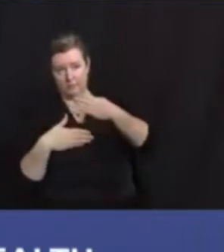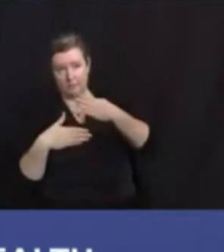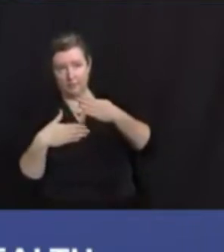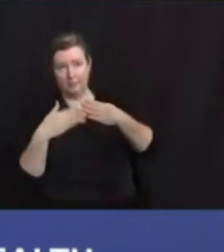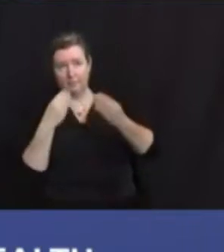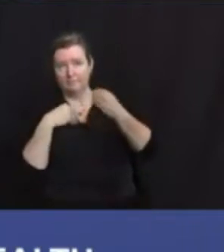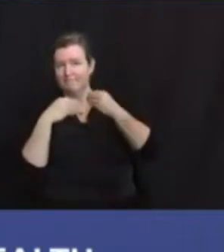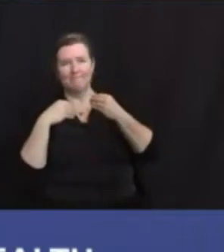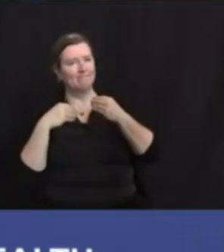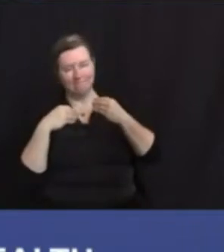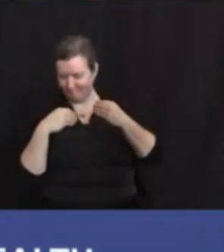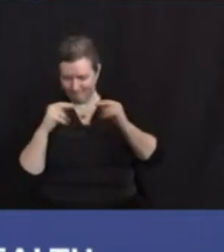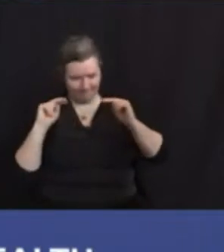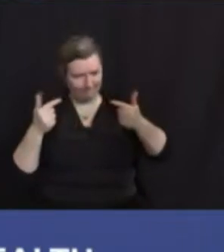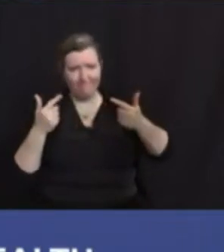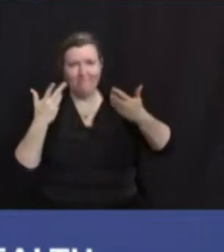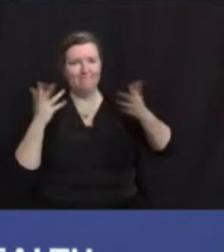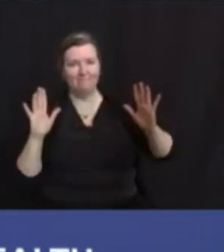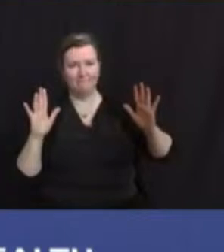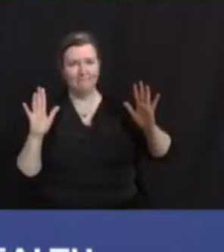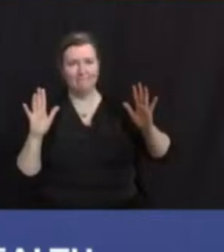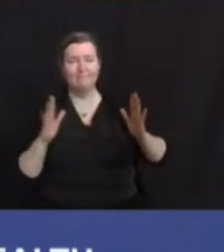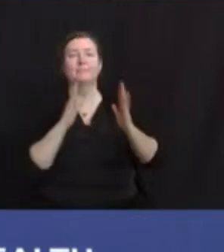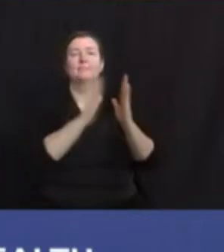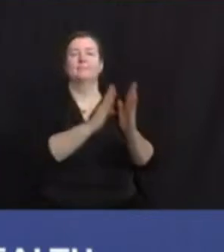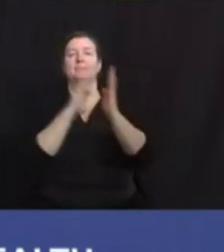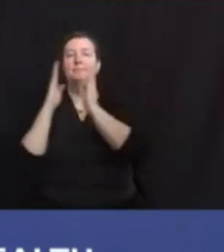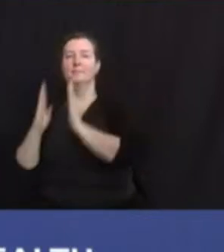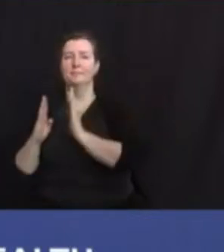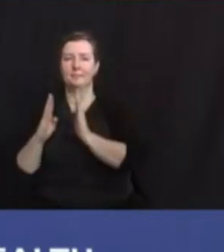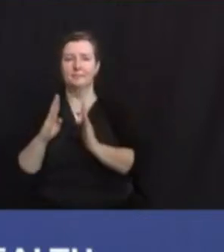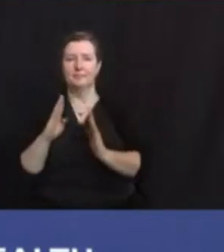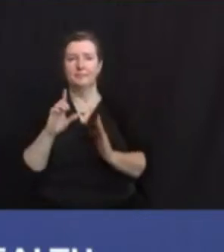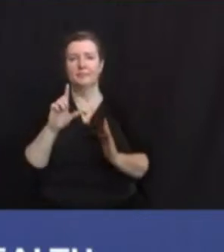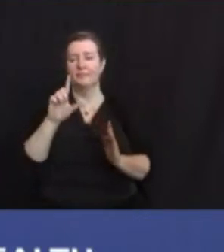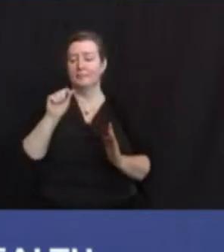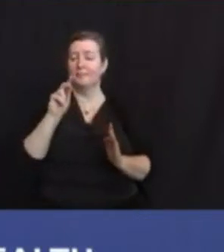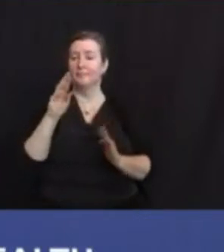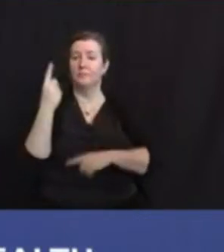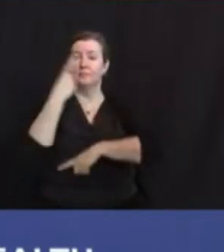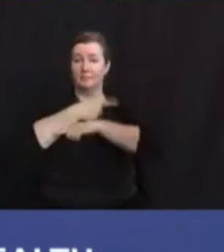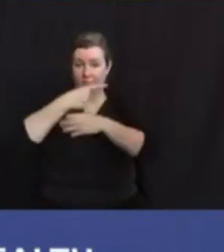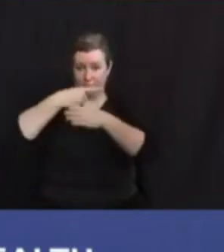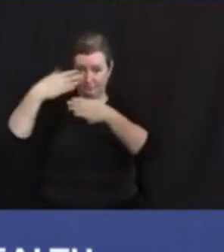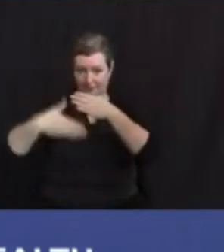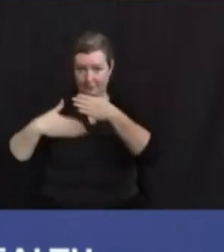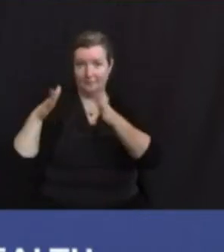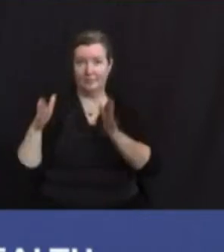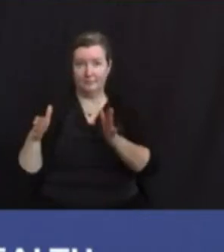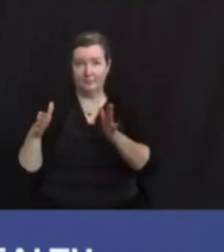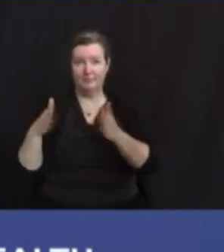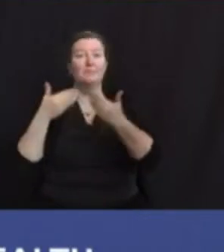You're expanding it Super Bowl weekend. Is it time to just admit that dates determine data instead of the other way around?